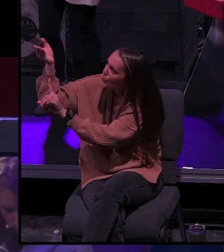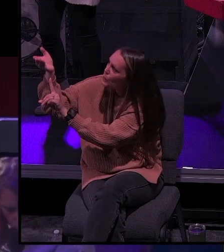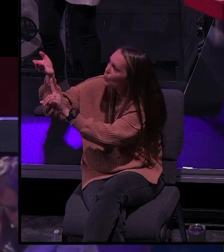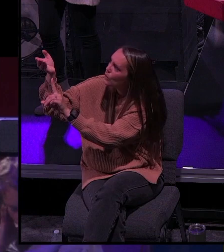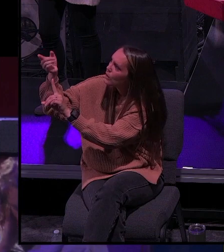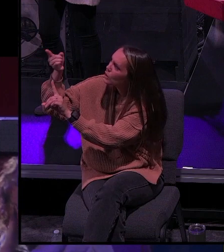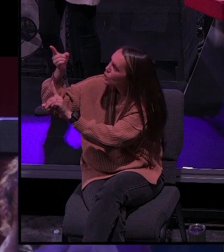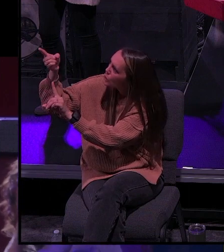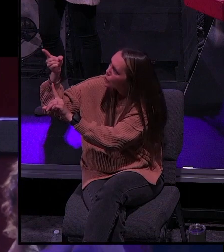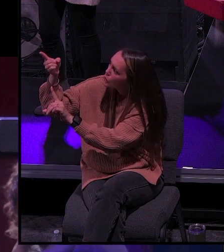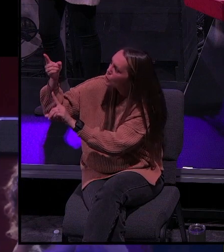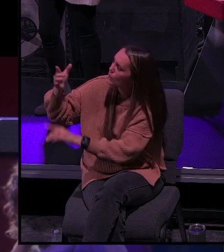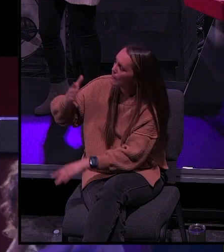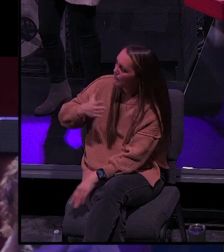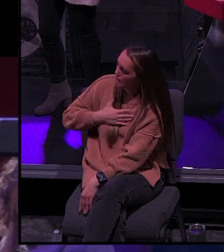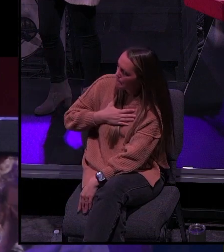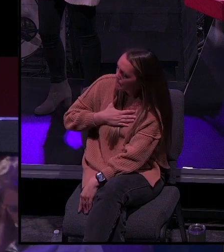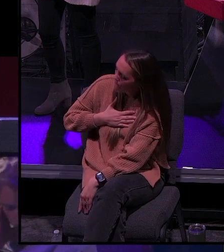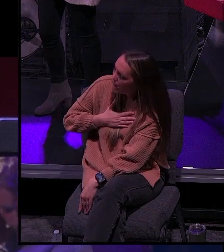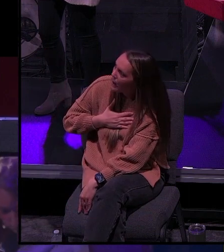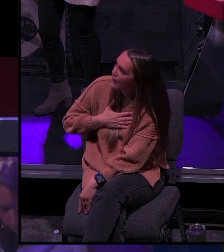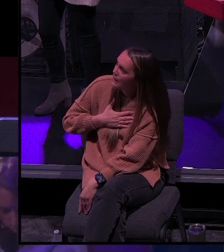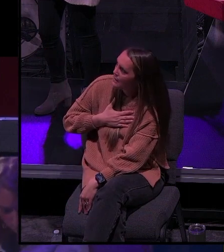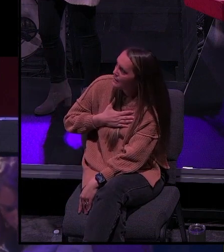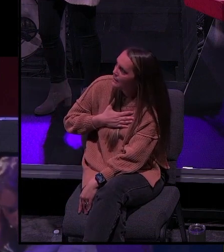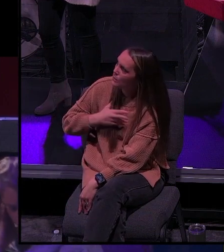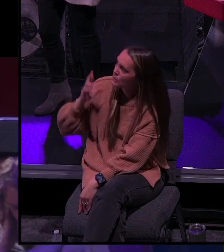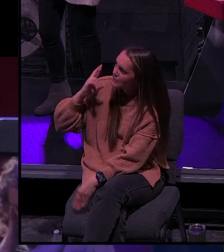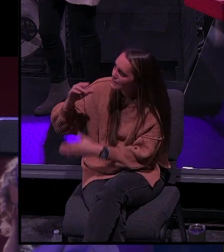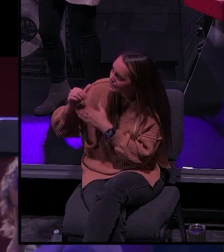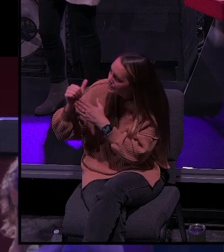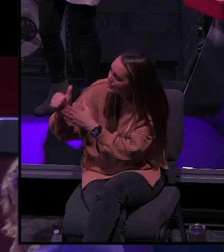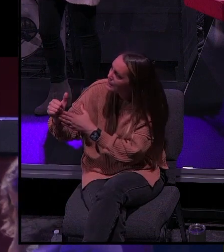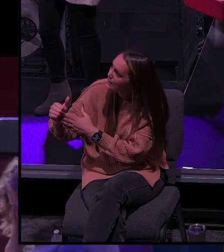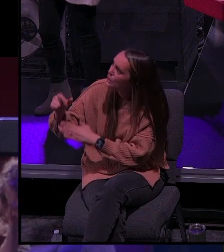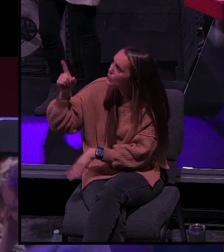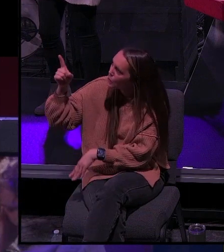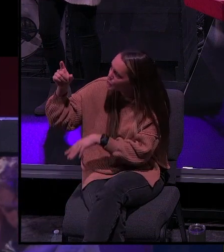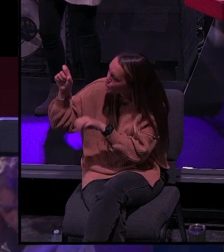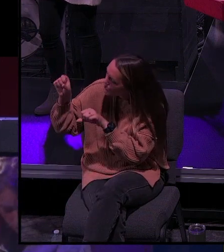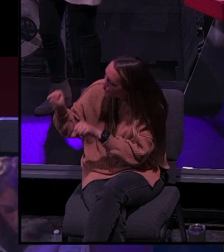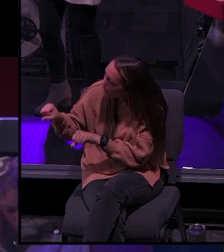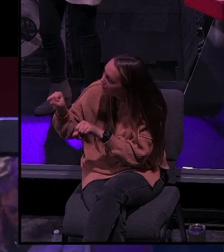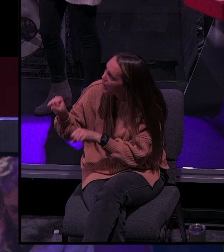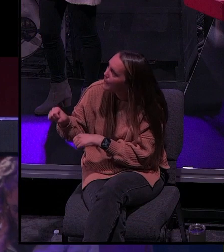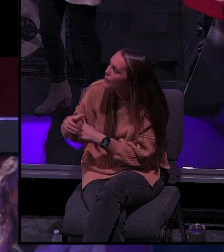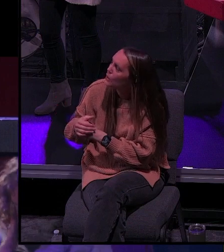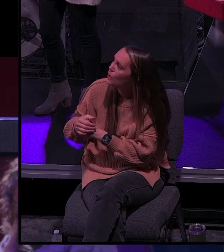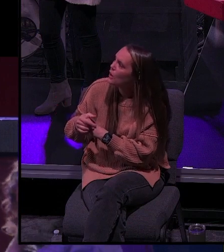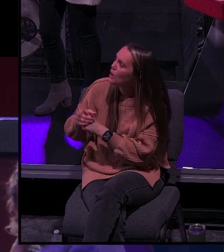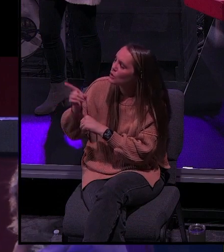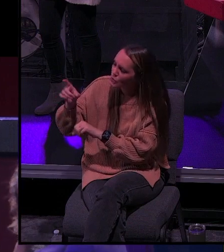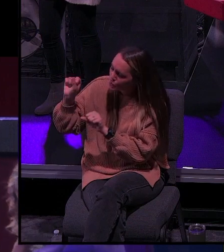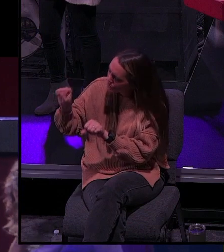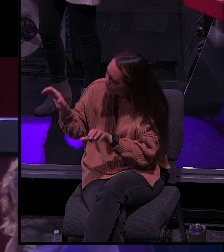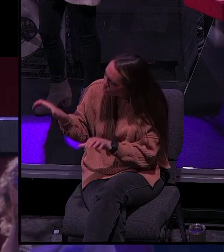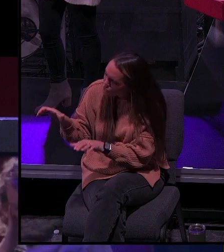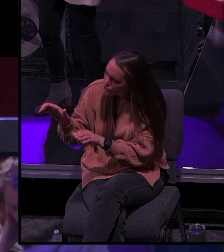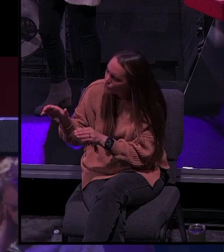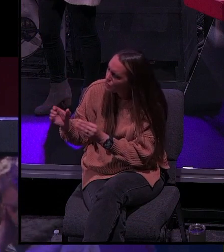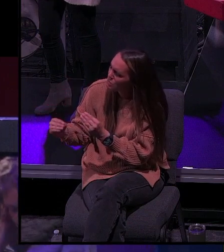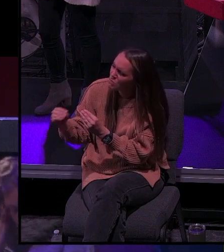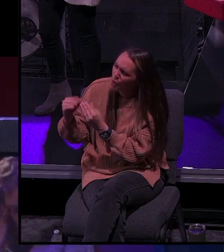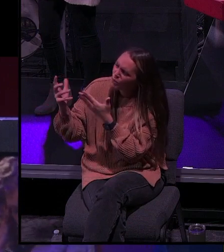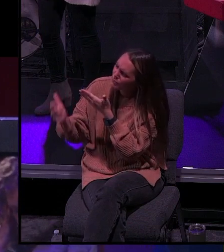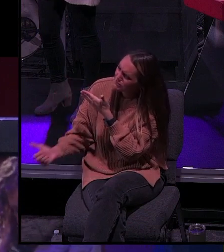save, that you are mighty to lead, that you are mighty and able to accomplish even greater, immeasurably